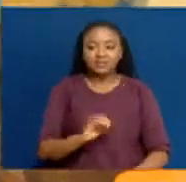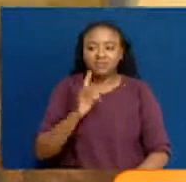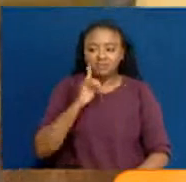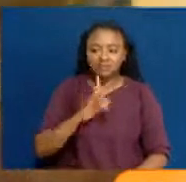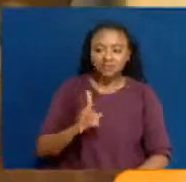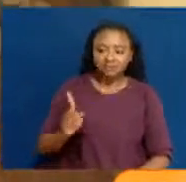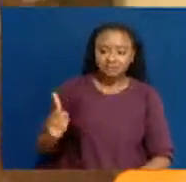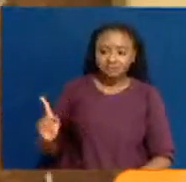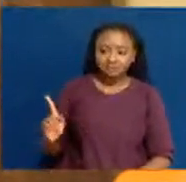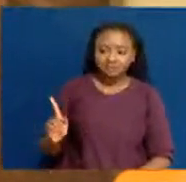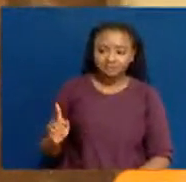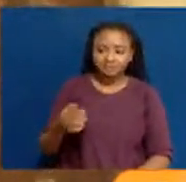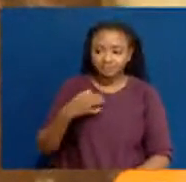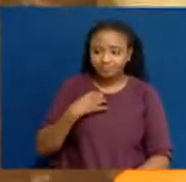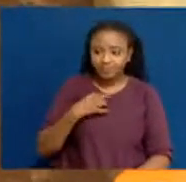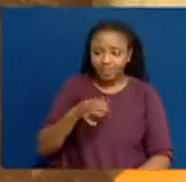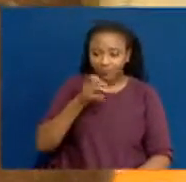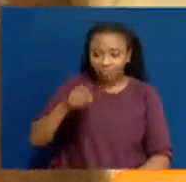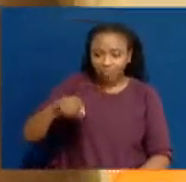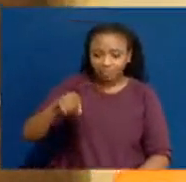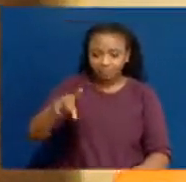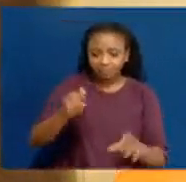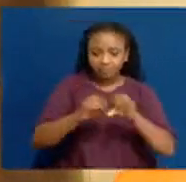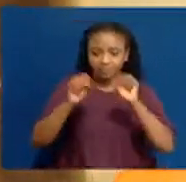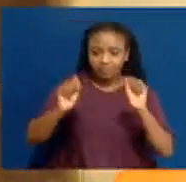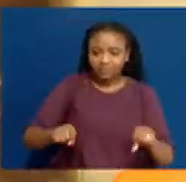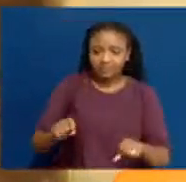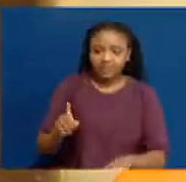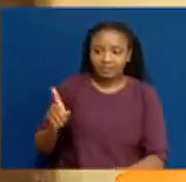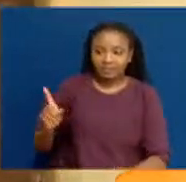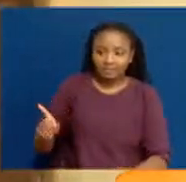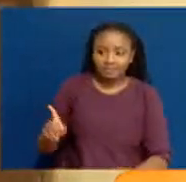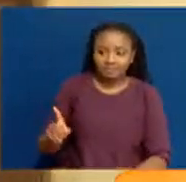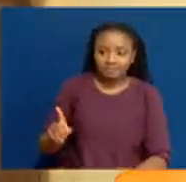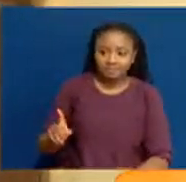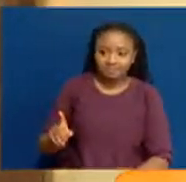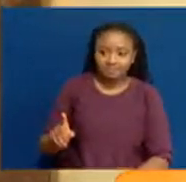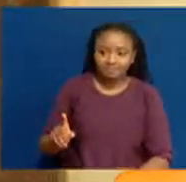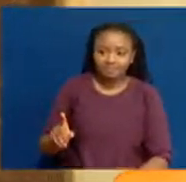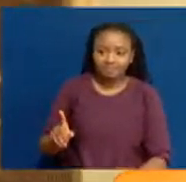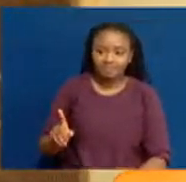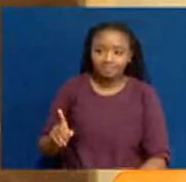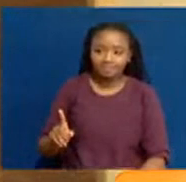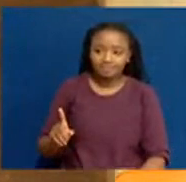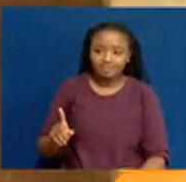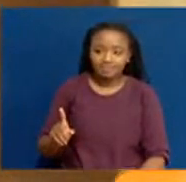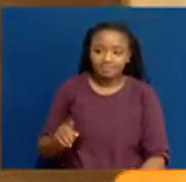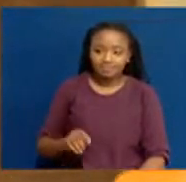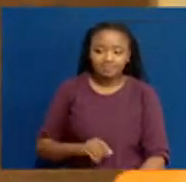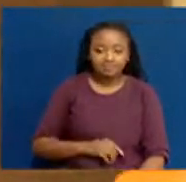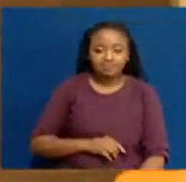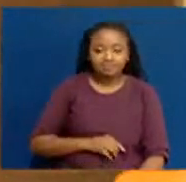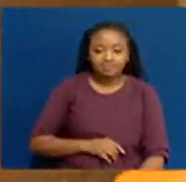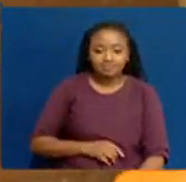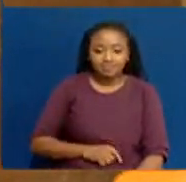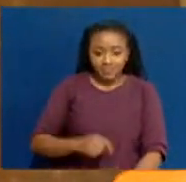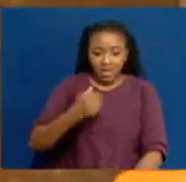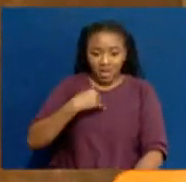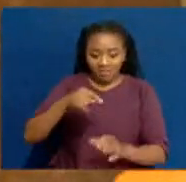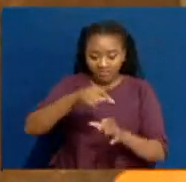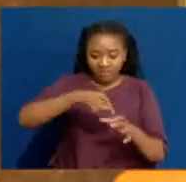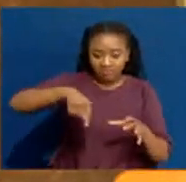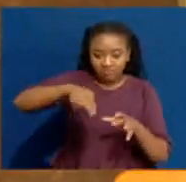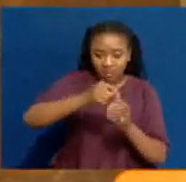an irrigation system. Here we have an automated valve, and here we have a water meter that helps